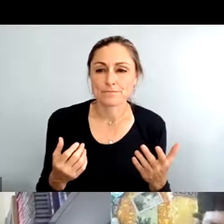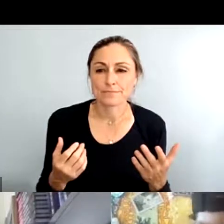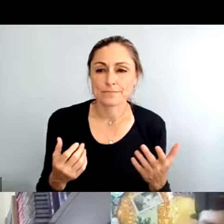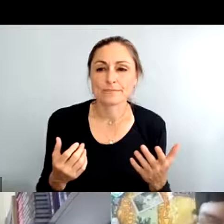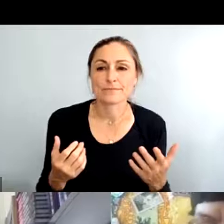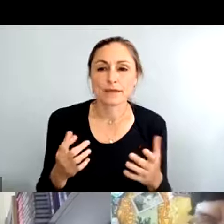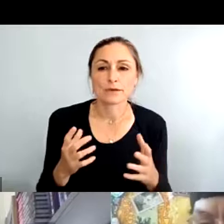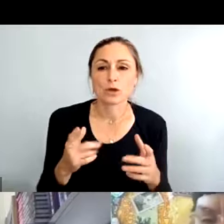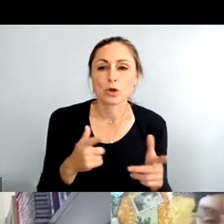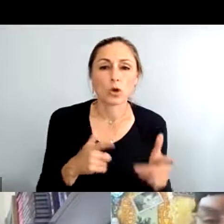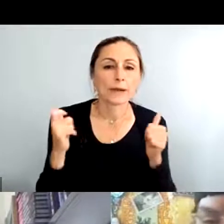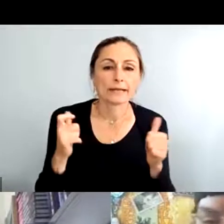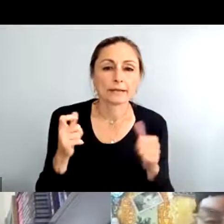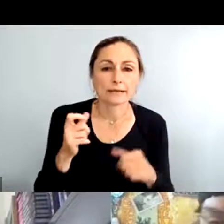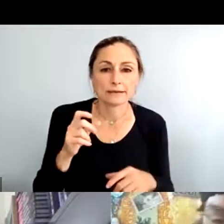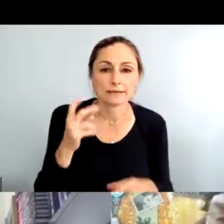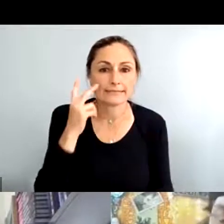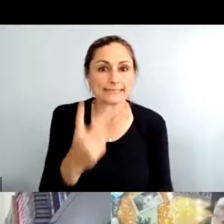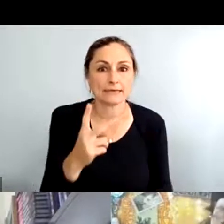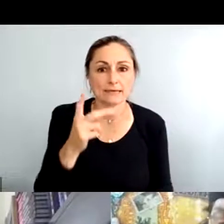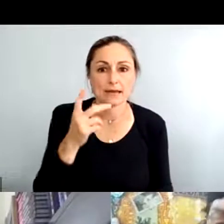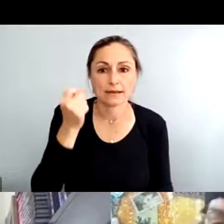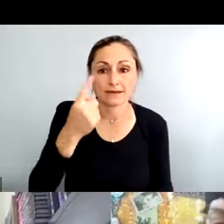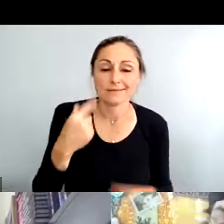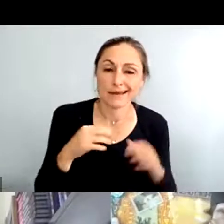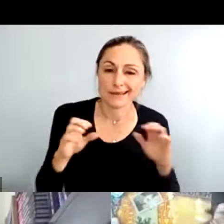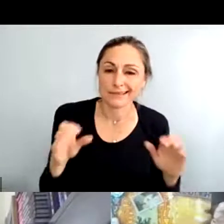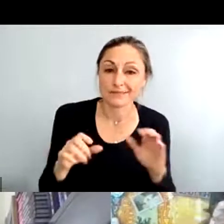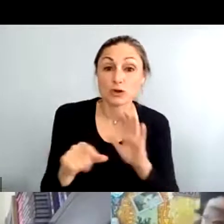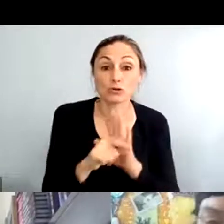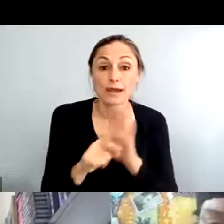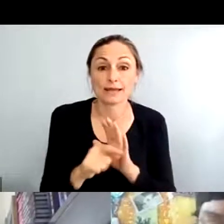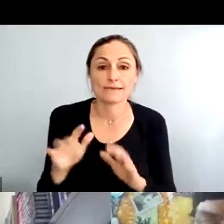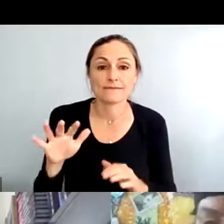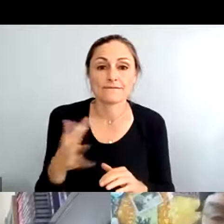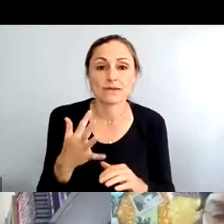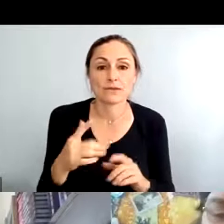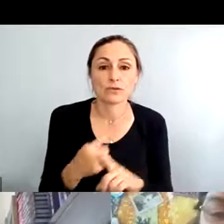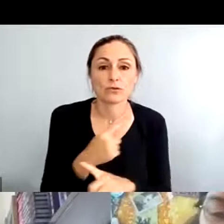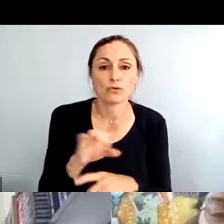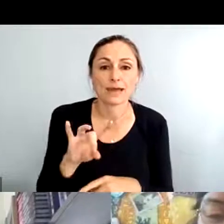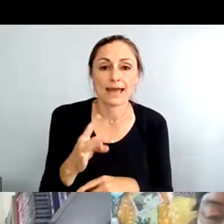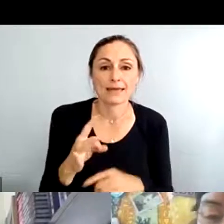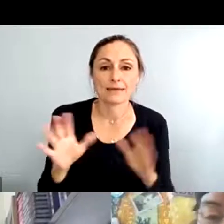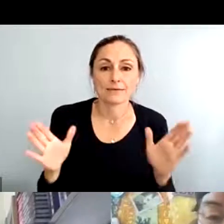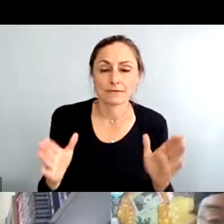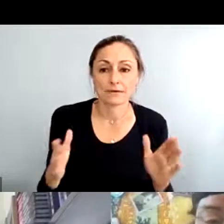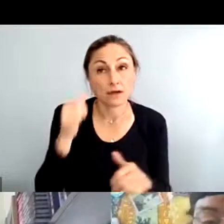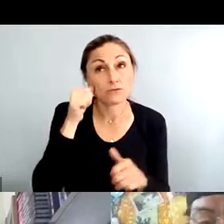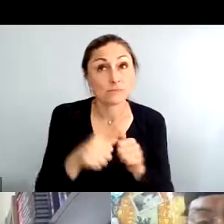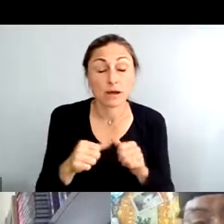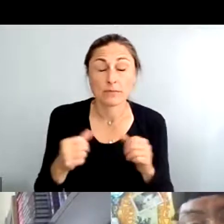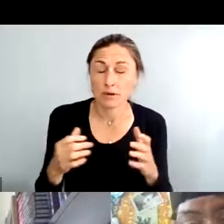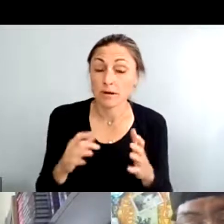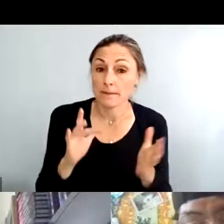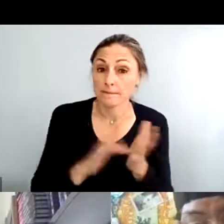observed or whatever, because I did it for grades 5 through 8. And I remember a lot of middle school was spent me